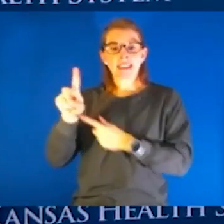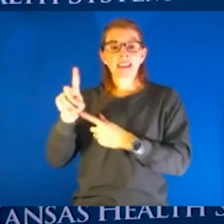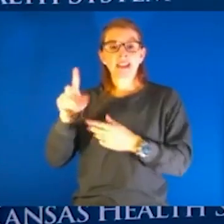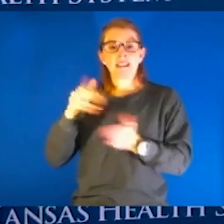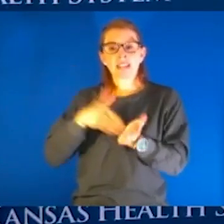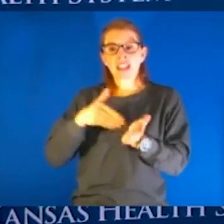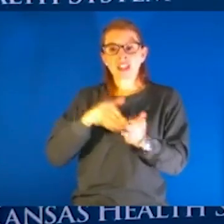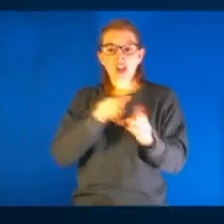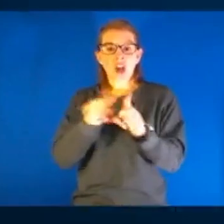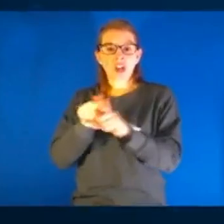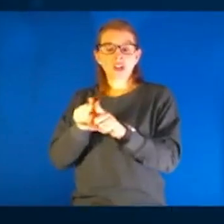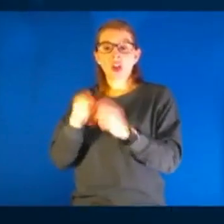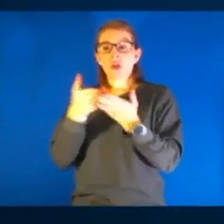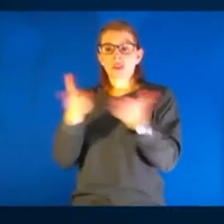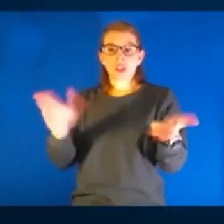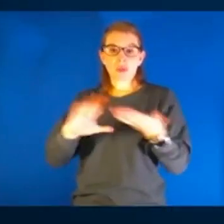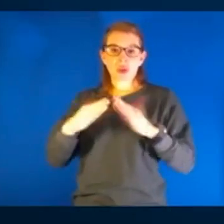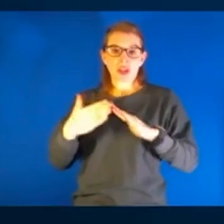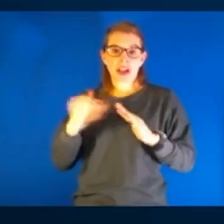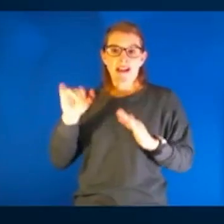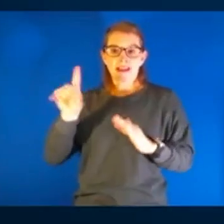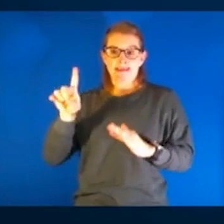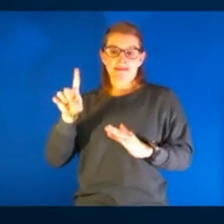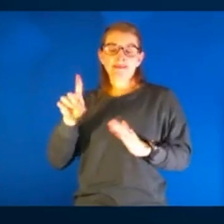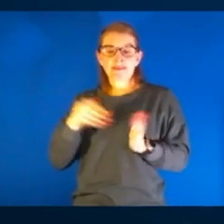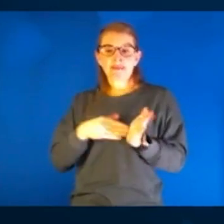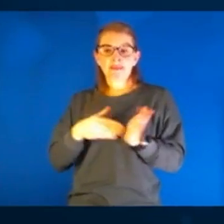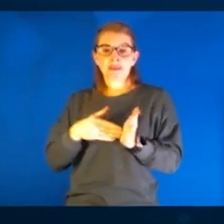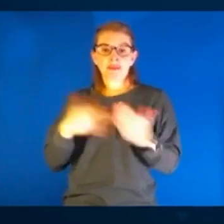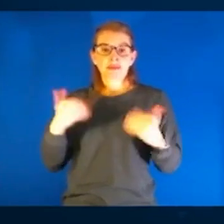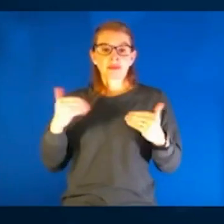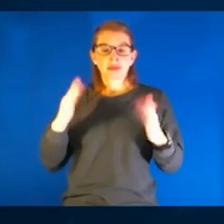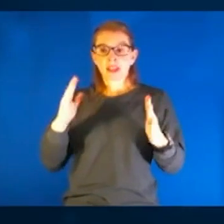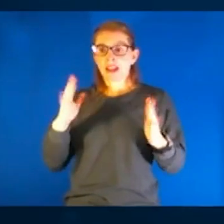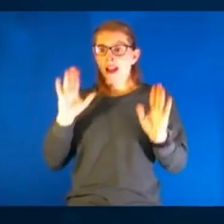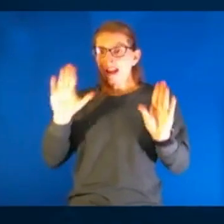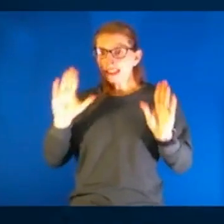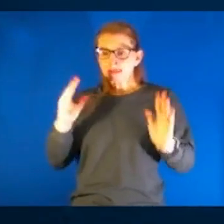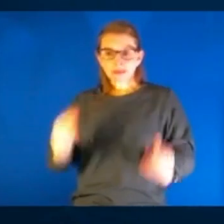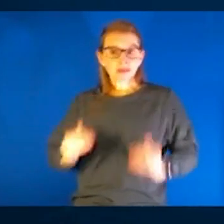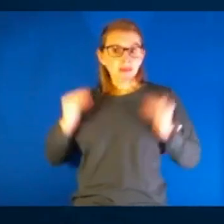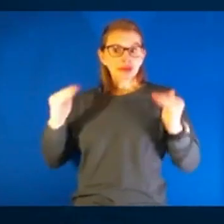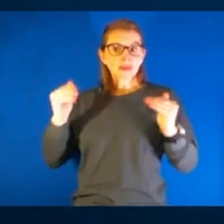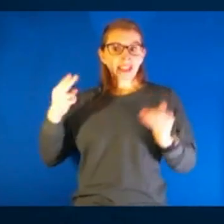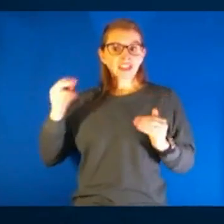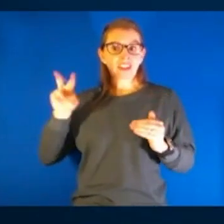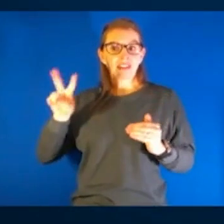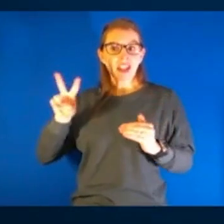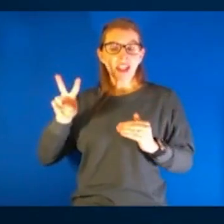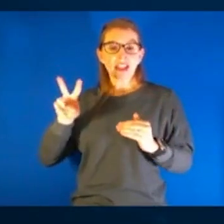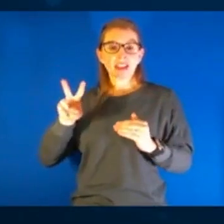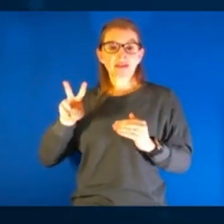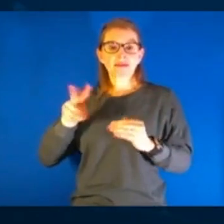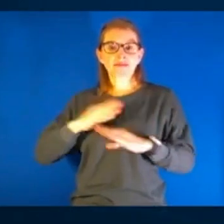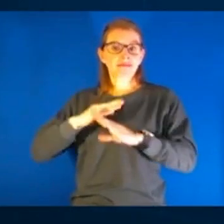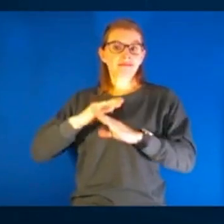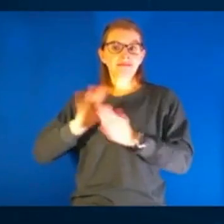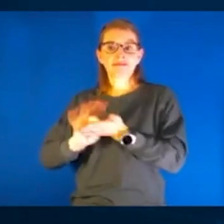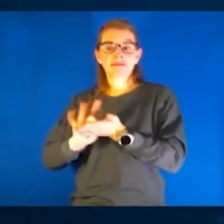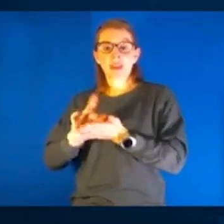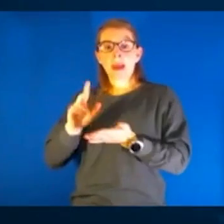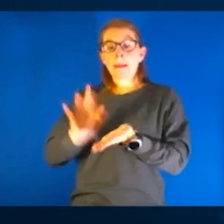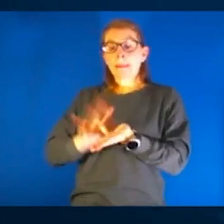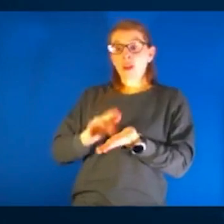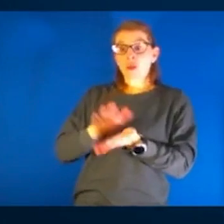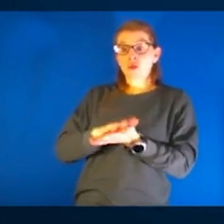the community. It is just awesome to hear the advancements in HIV treatment and prevention. In medical school, I witnessed way too many young